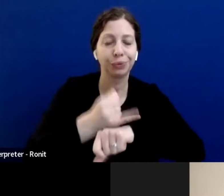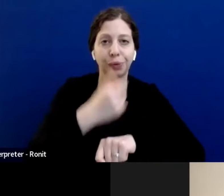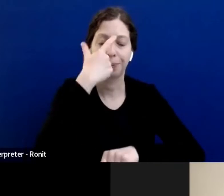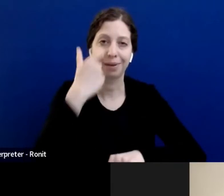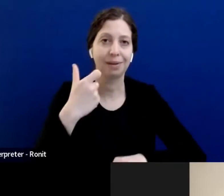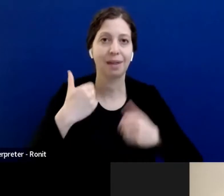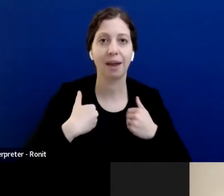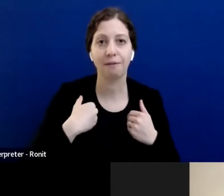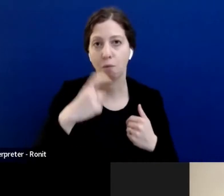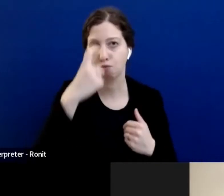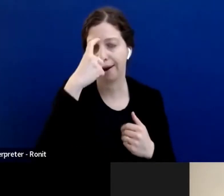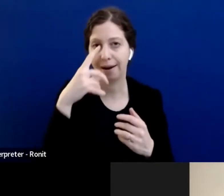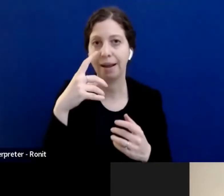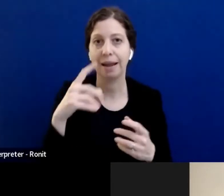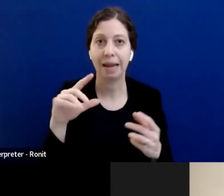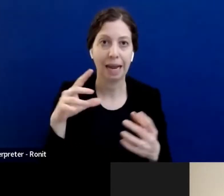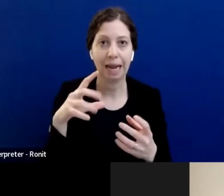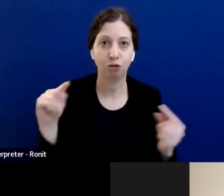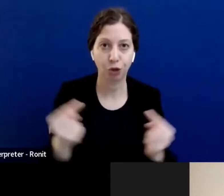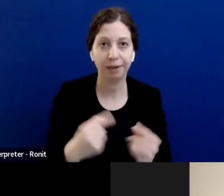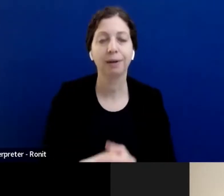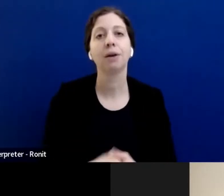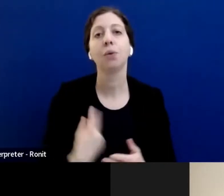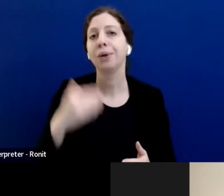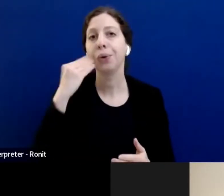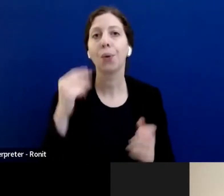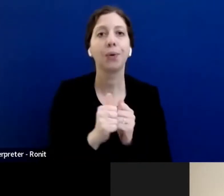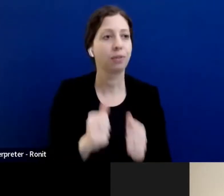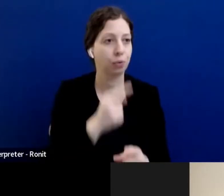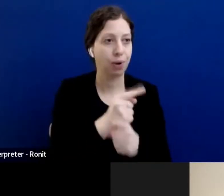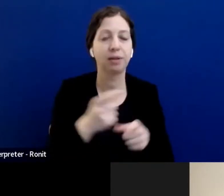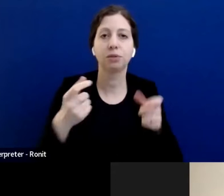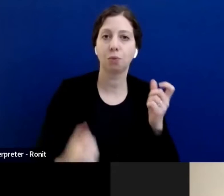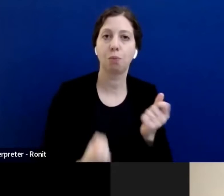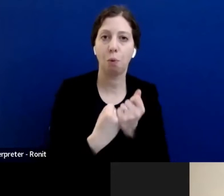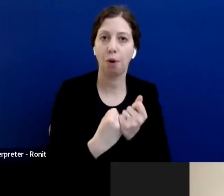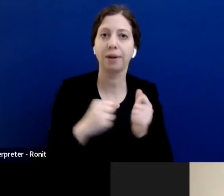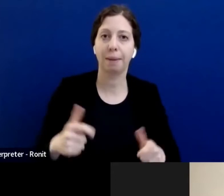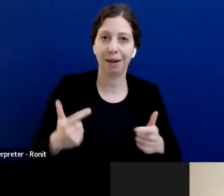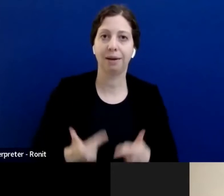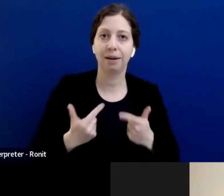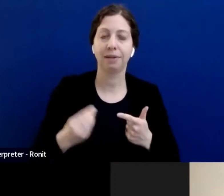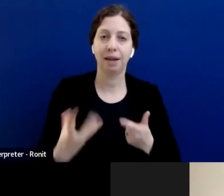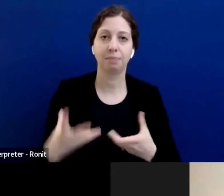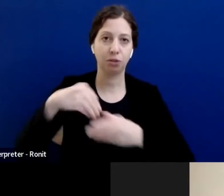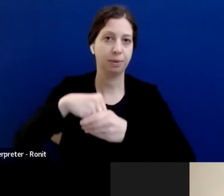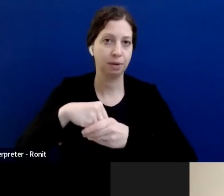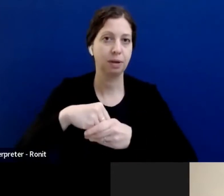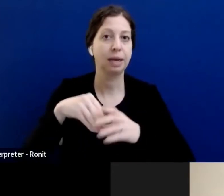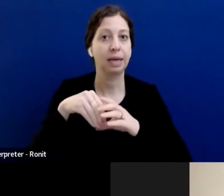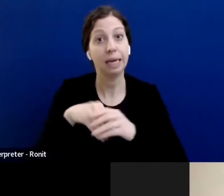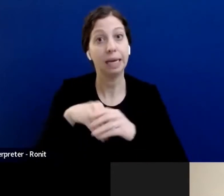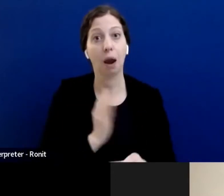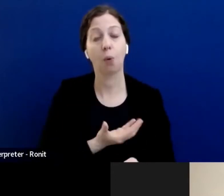a brain injury, when we know that with the right supports, they can be living and participating in their own